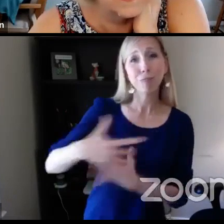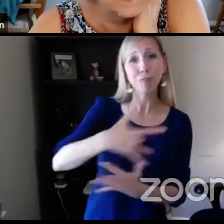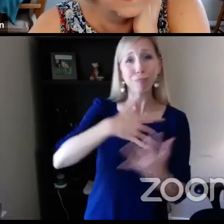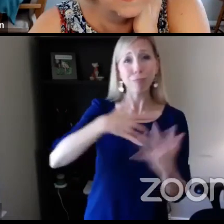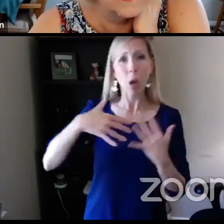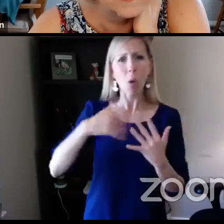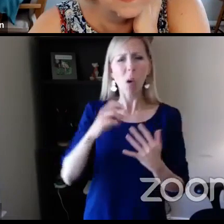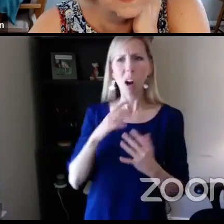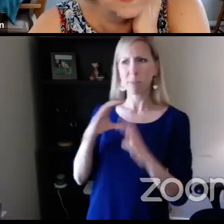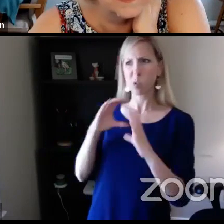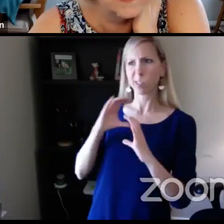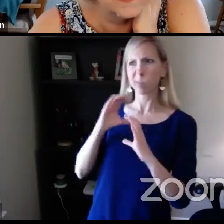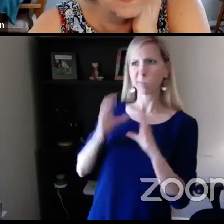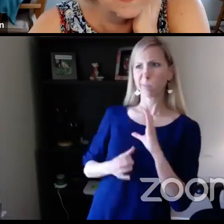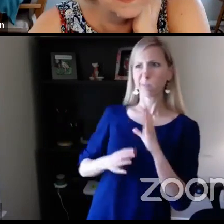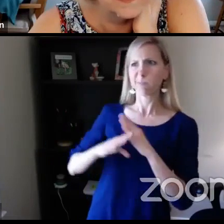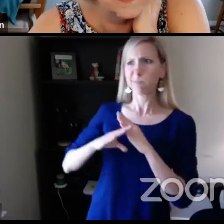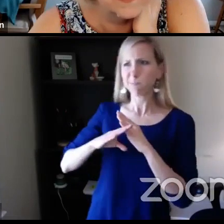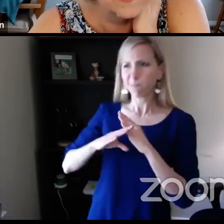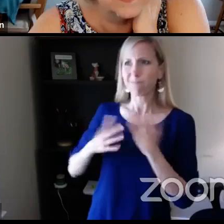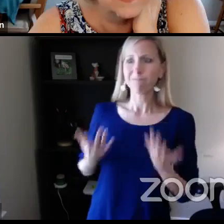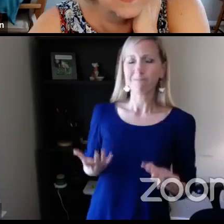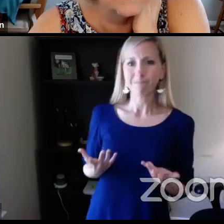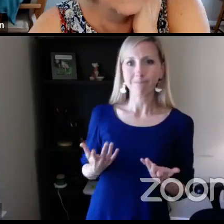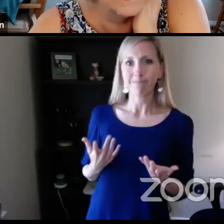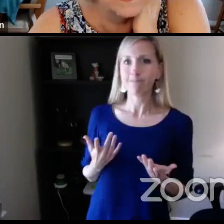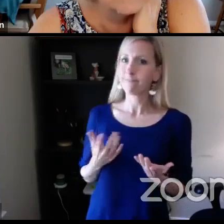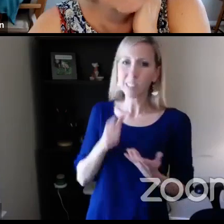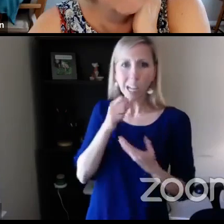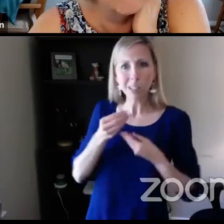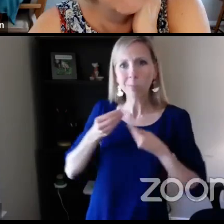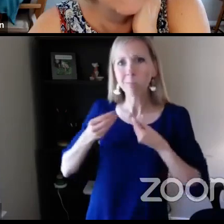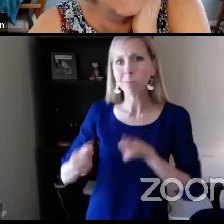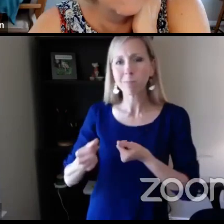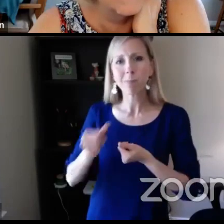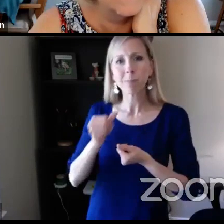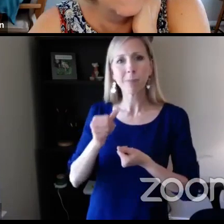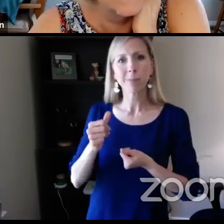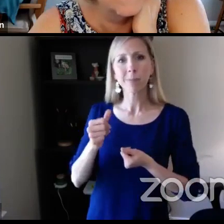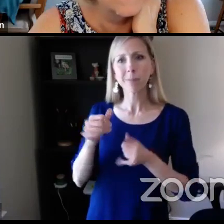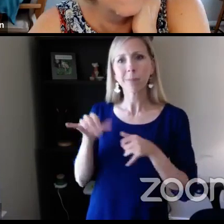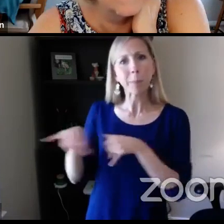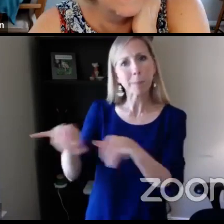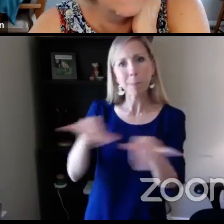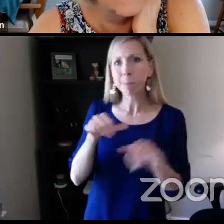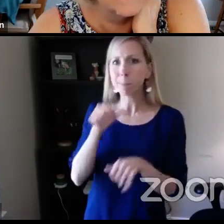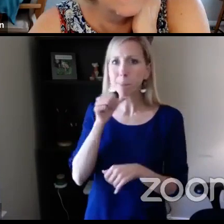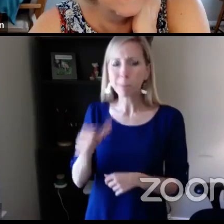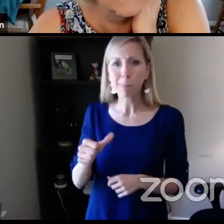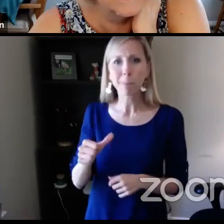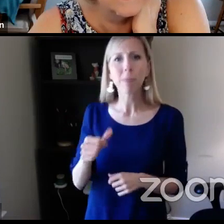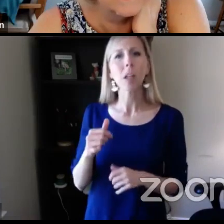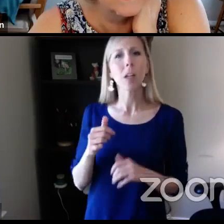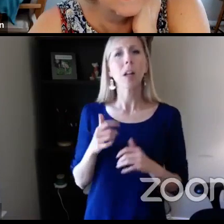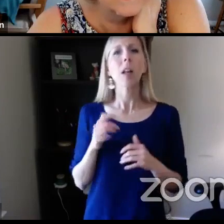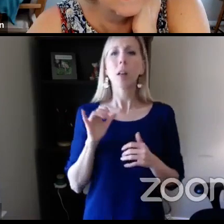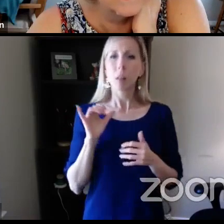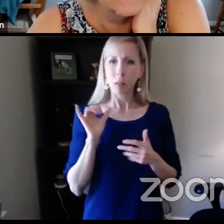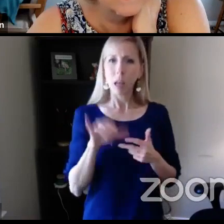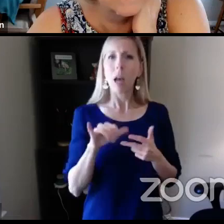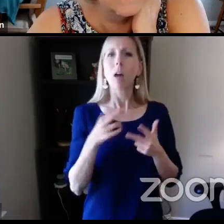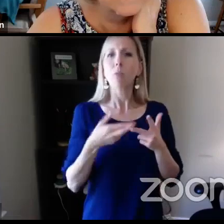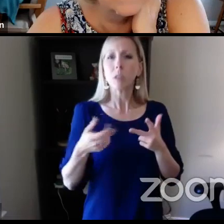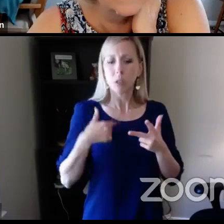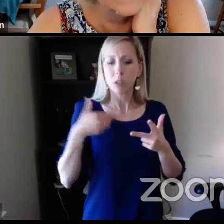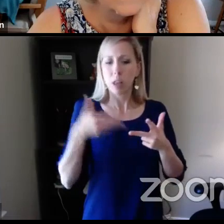to communicate with your friends as easily as typical hearing kids can do. And so